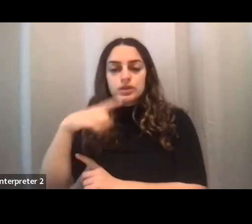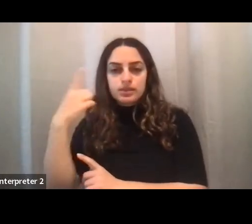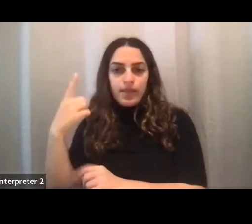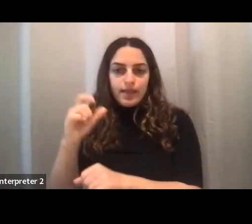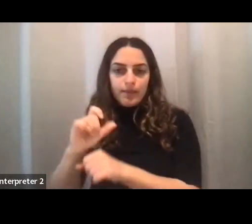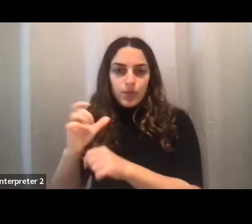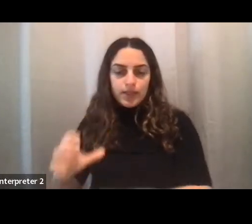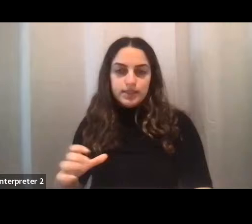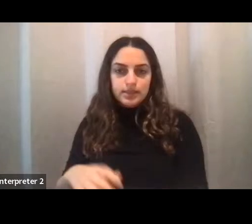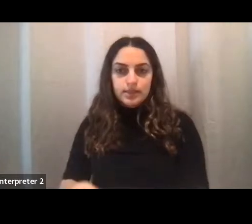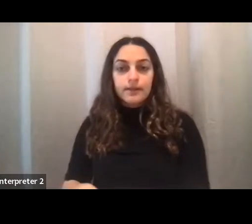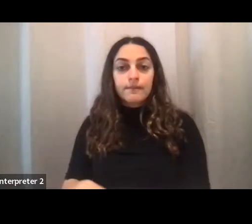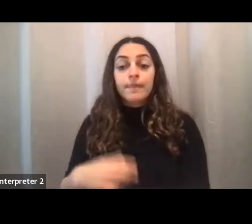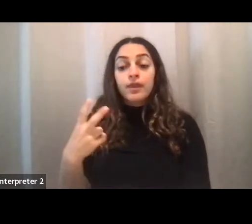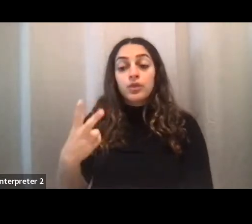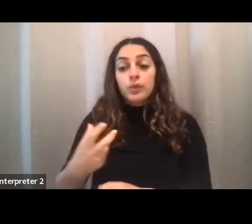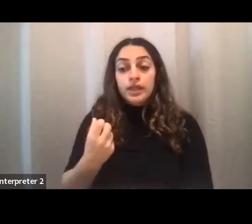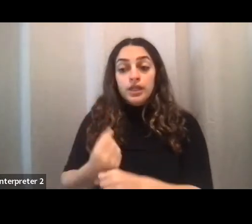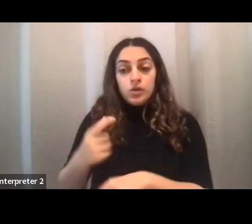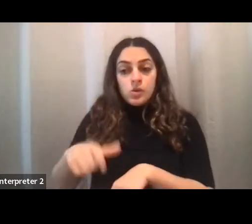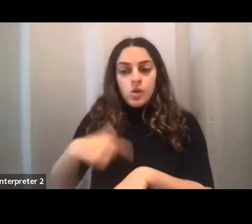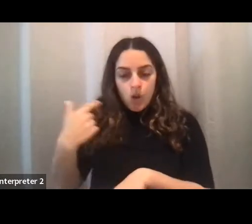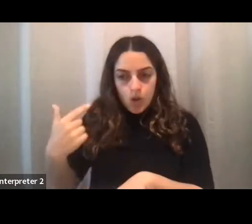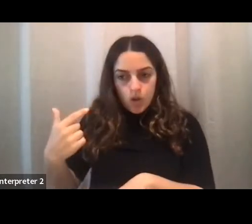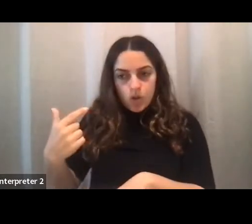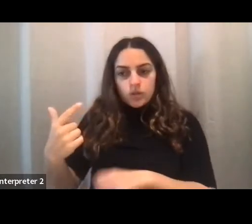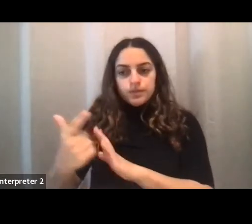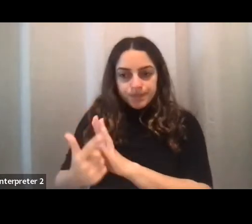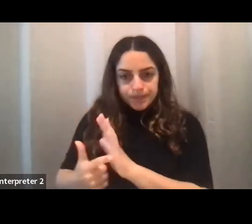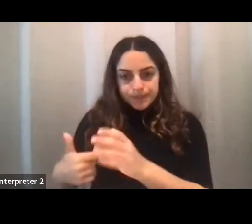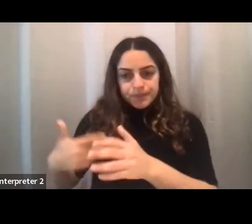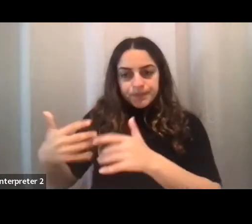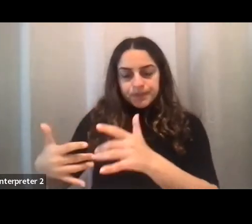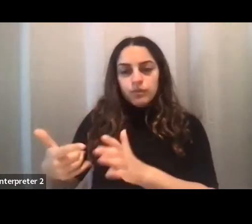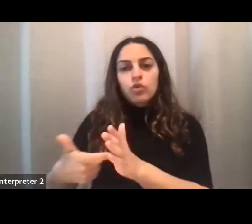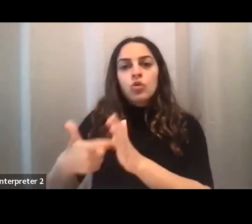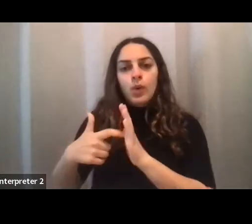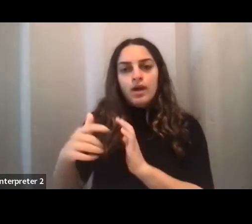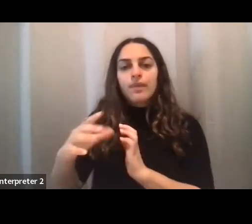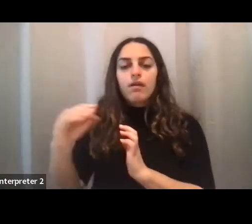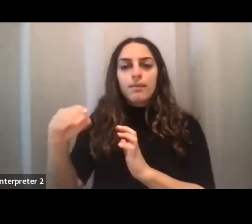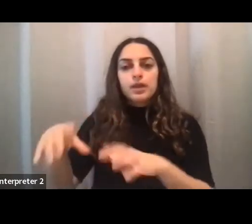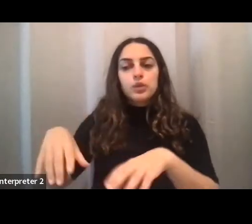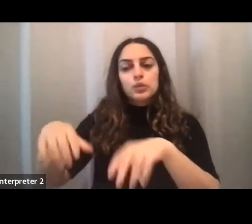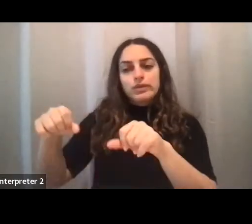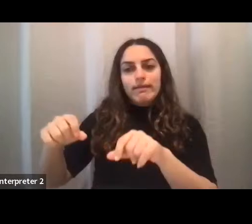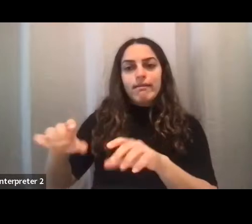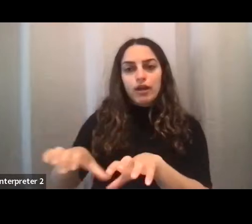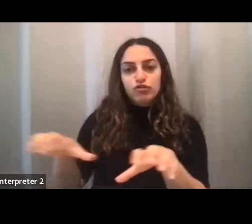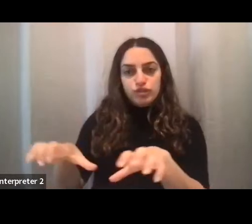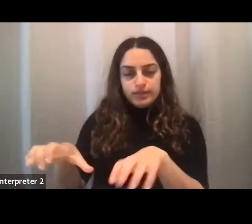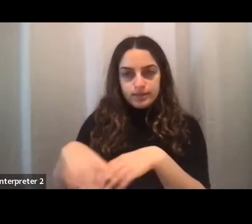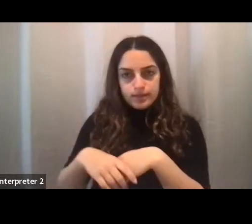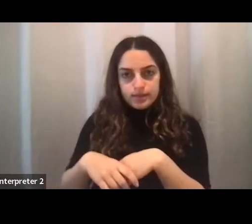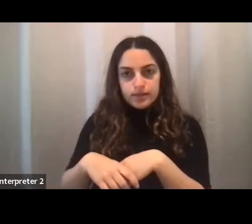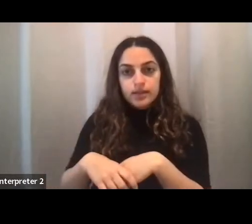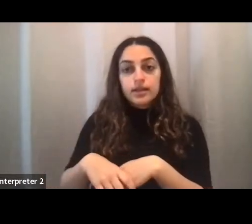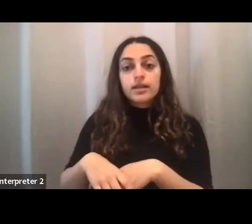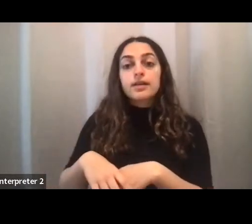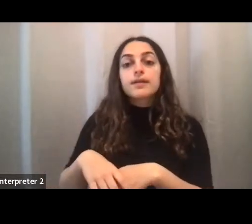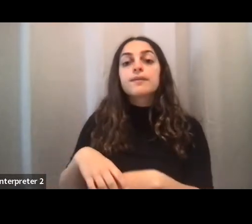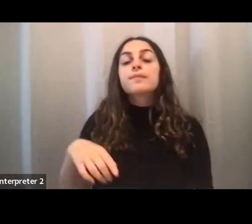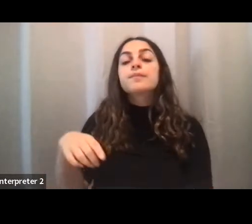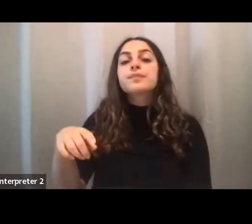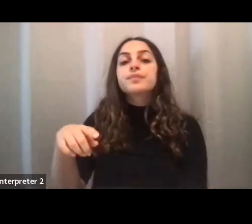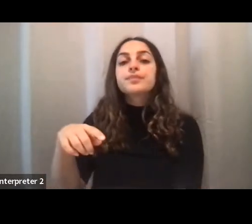the three-year-long decree requires the company to take various actions and these injunctive provisions respond